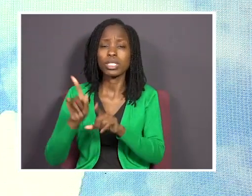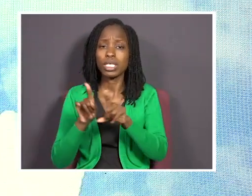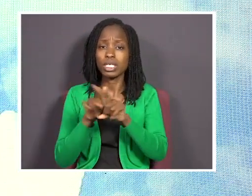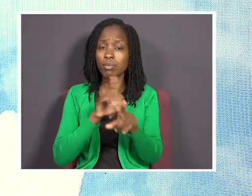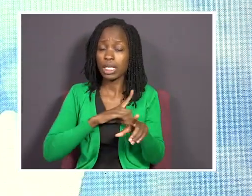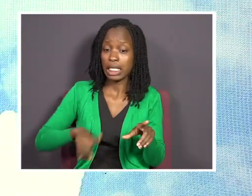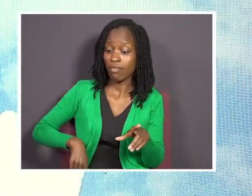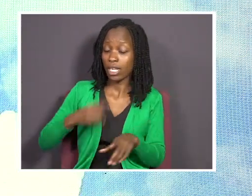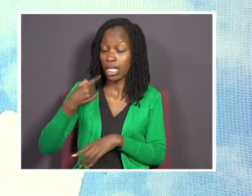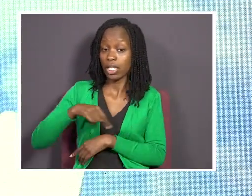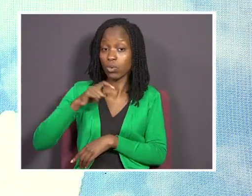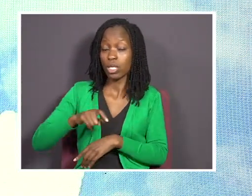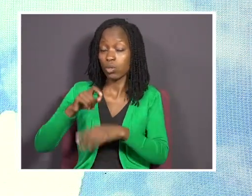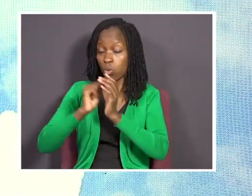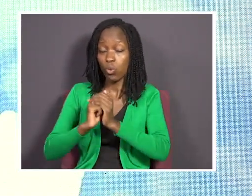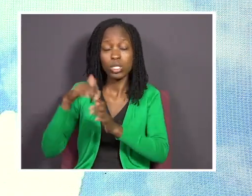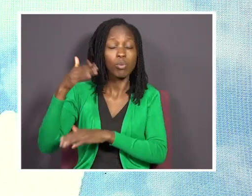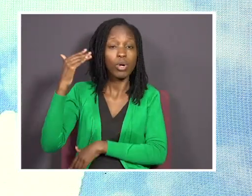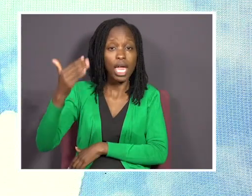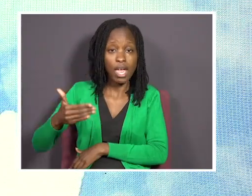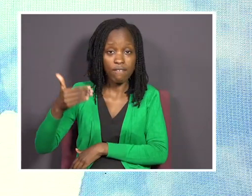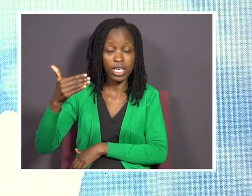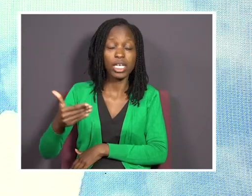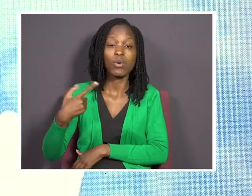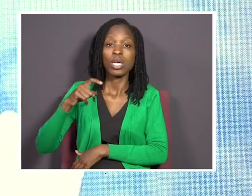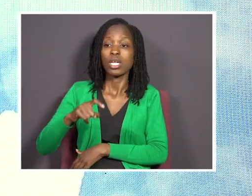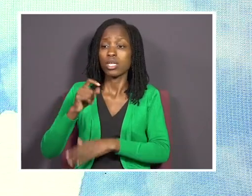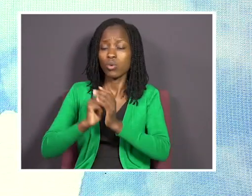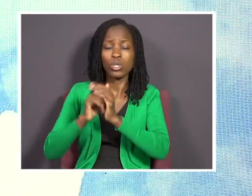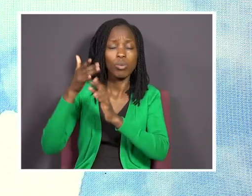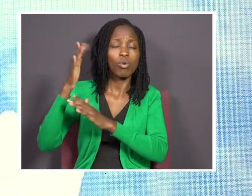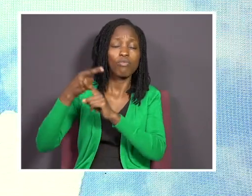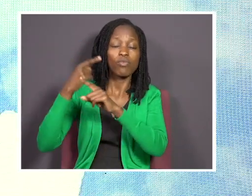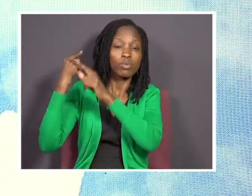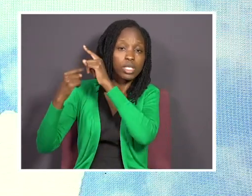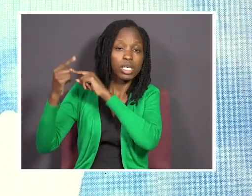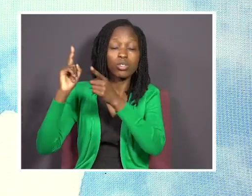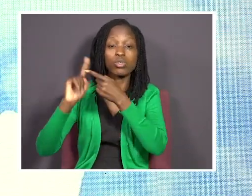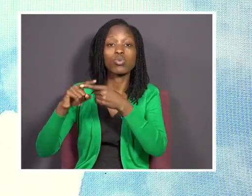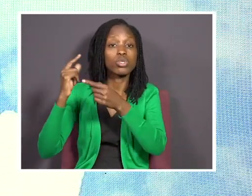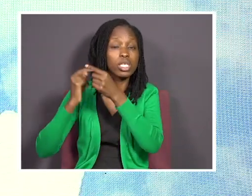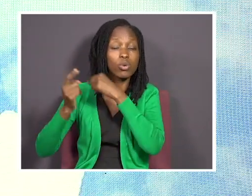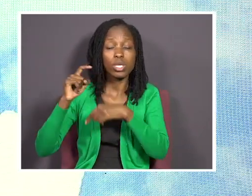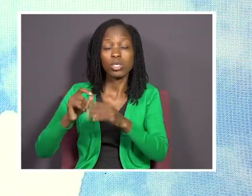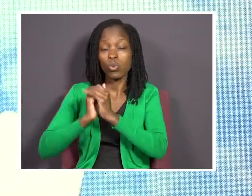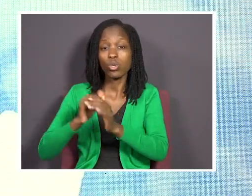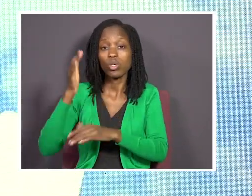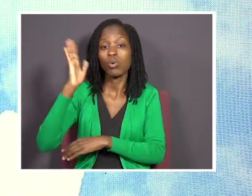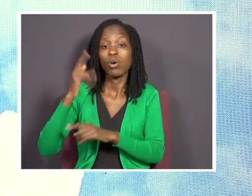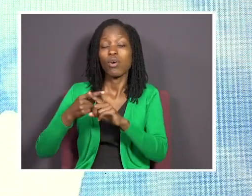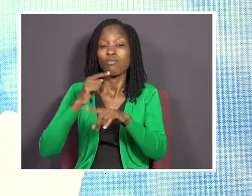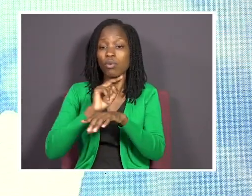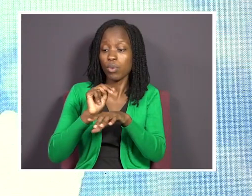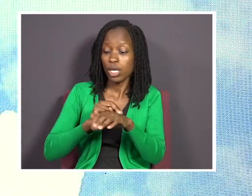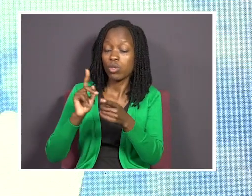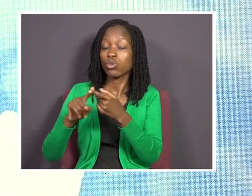therefore, to worship him day by day, to worship him from generation to generation. We should worship God from nation